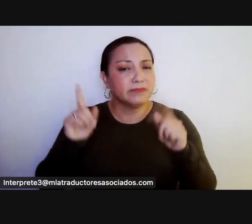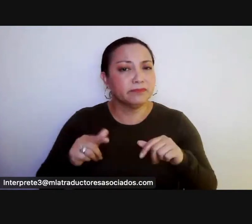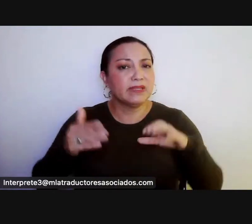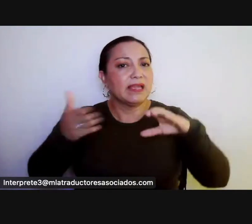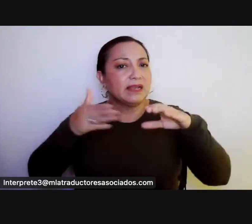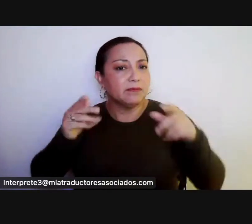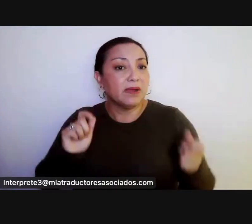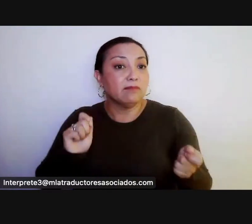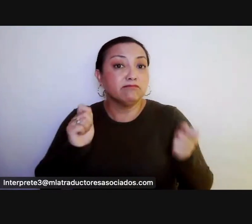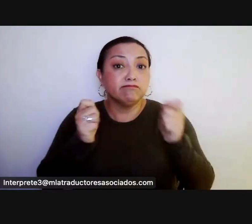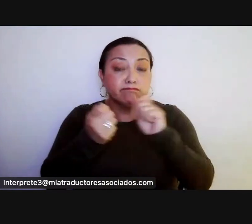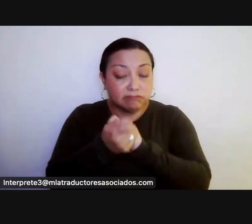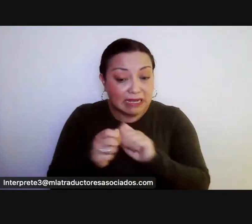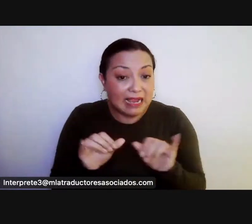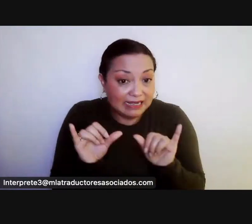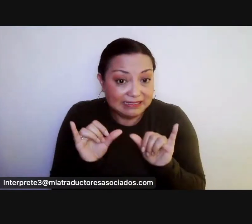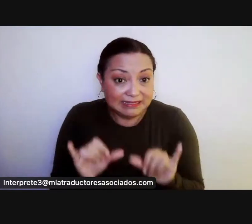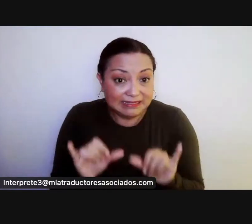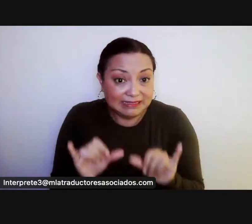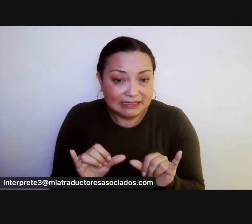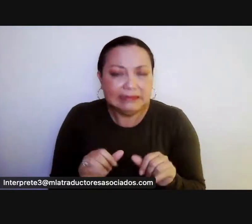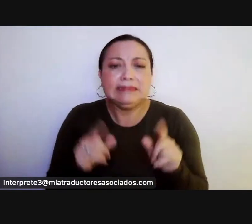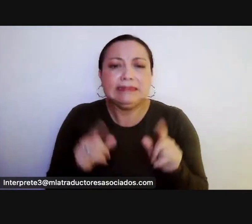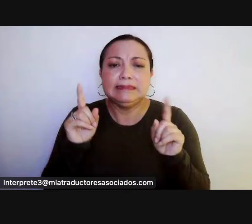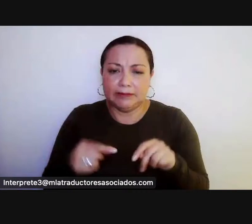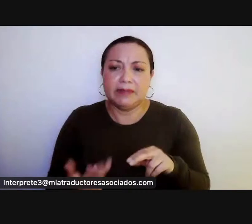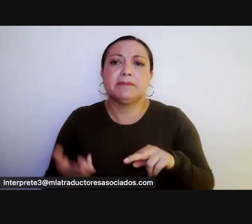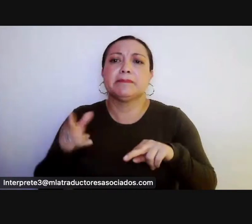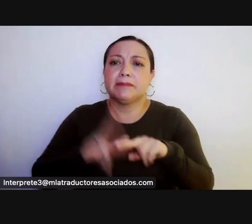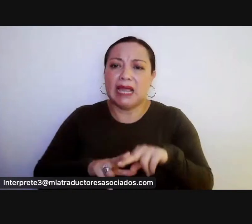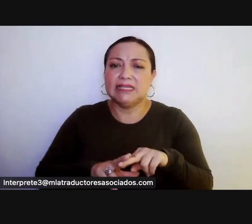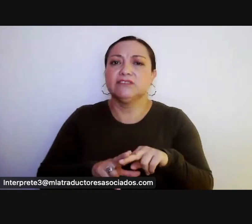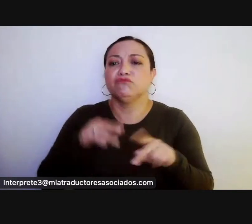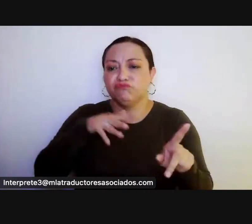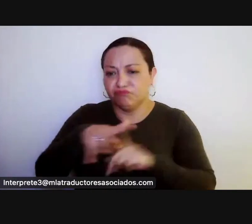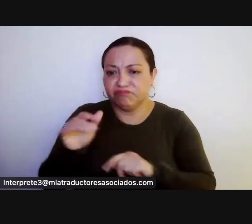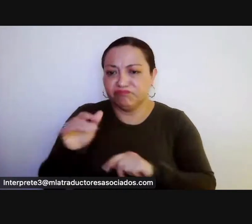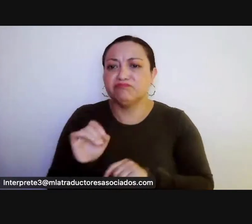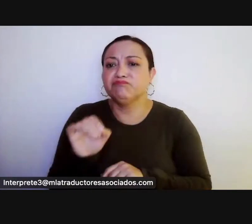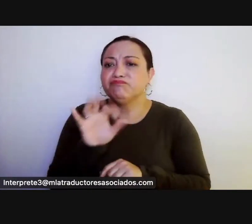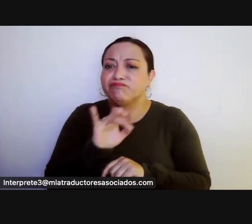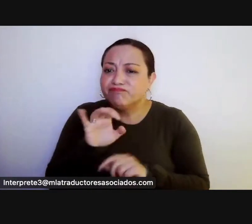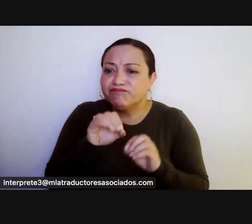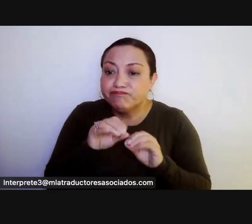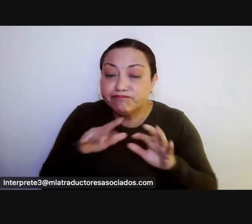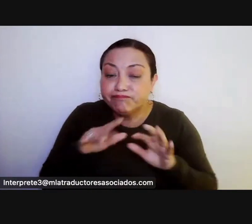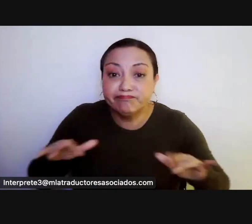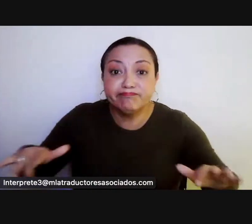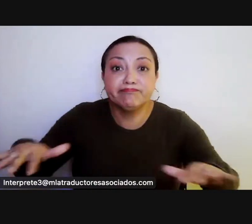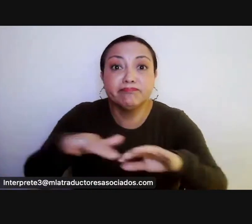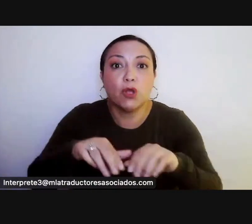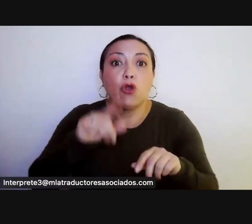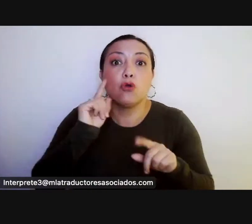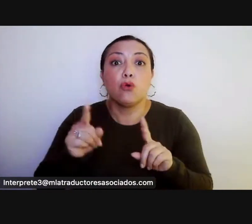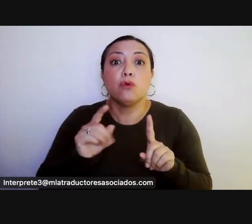byproducts. The climate change also increases the pandemic risk because